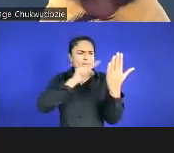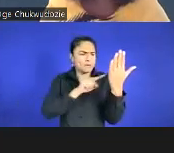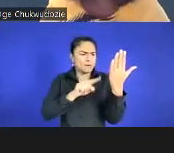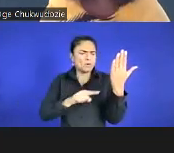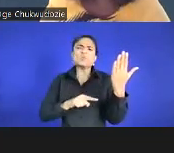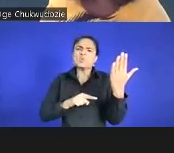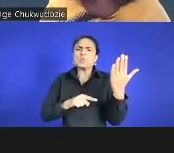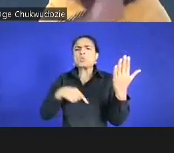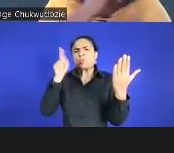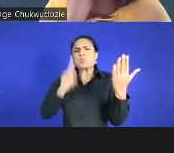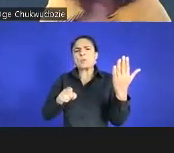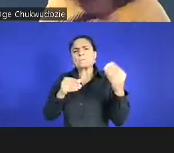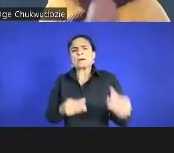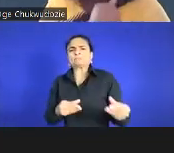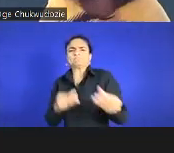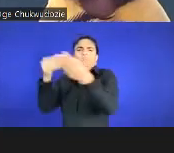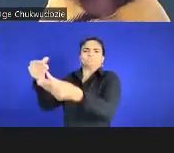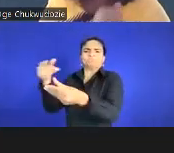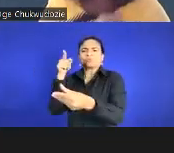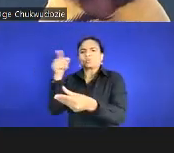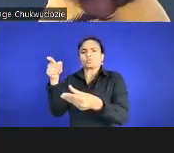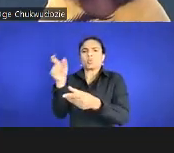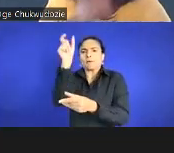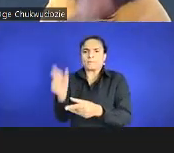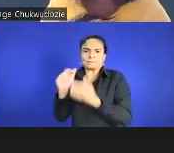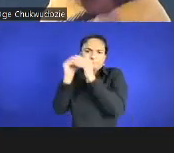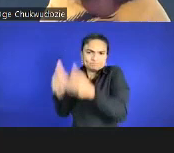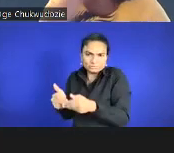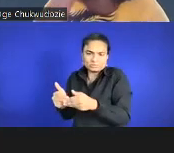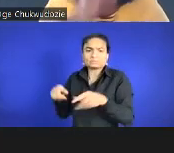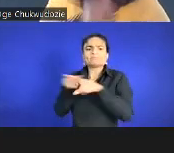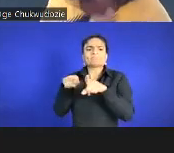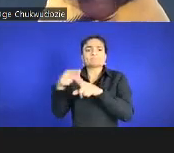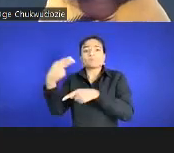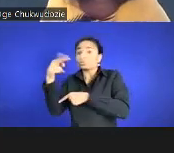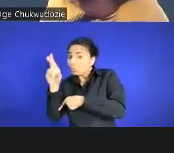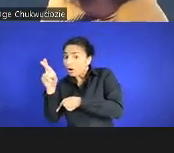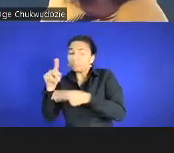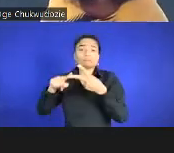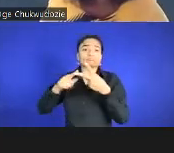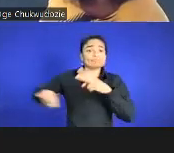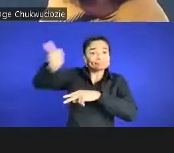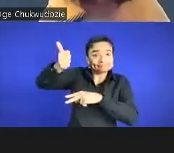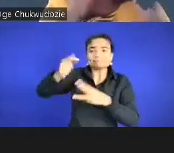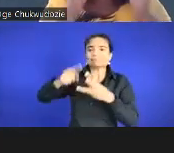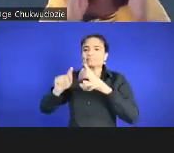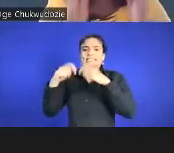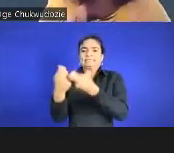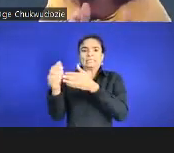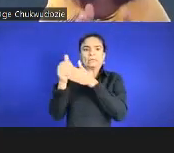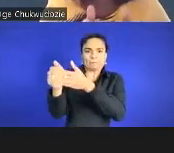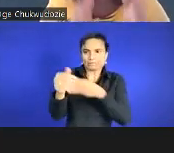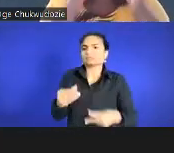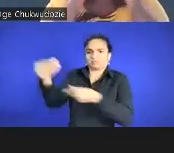team lead. Or if all these people are the ones that are being reported, then maybe it has to go to the executive director. So